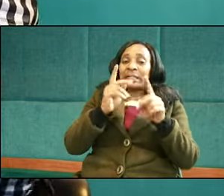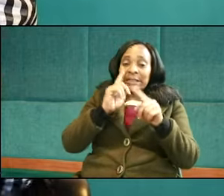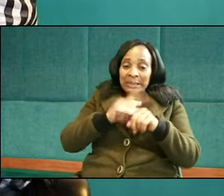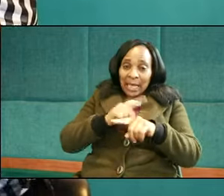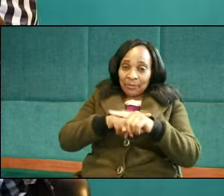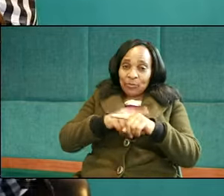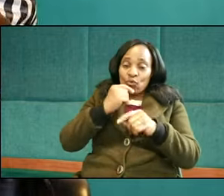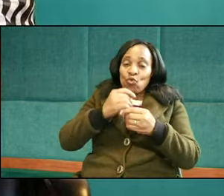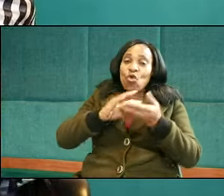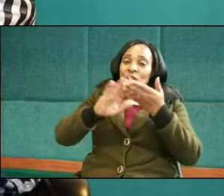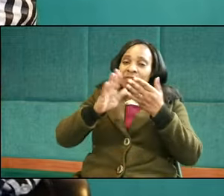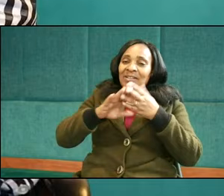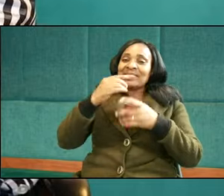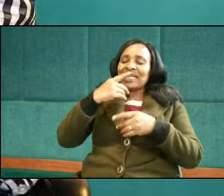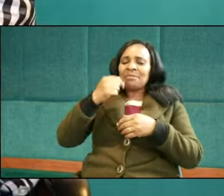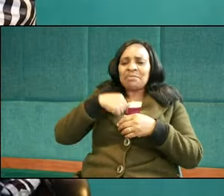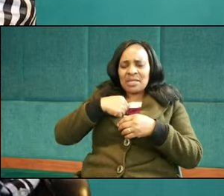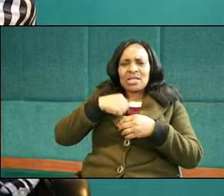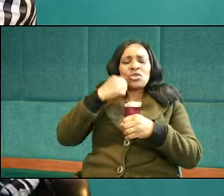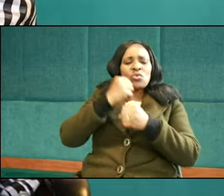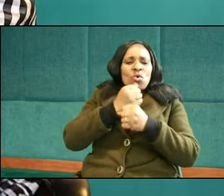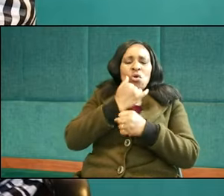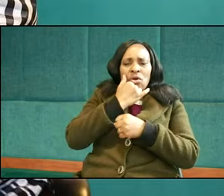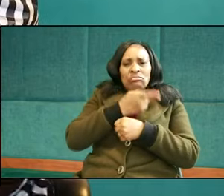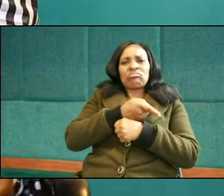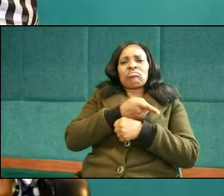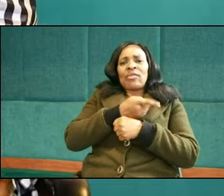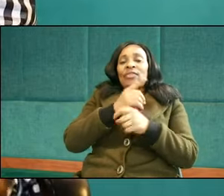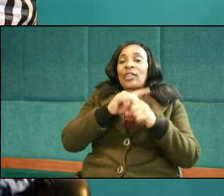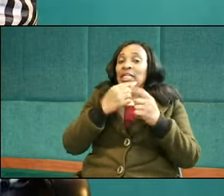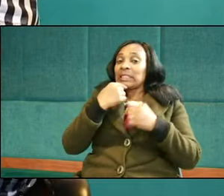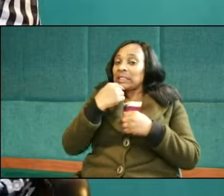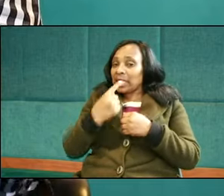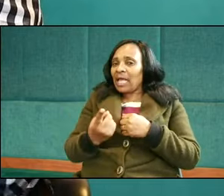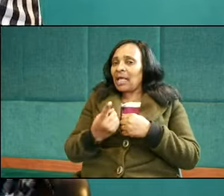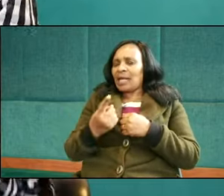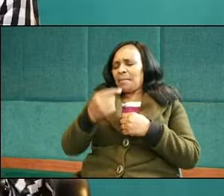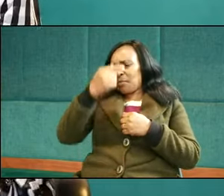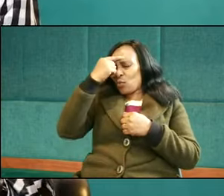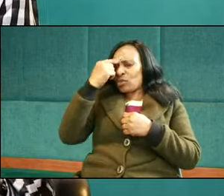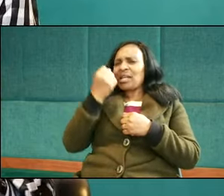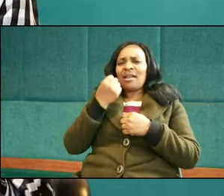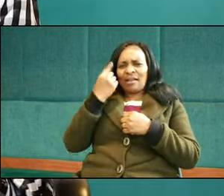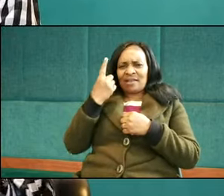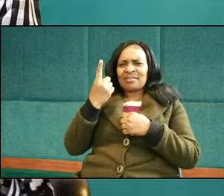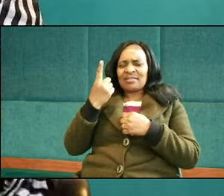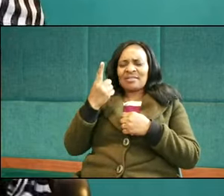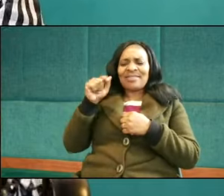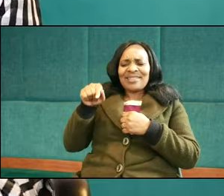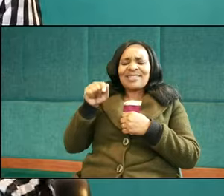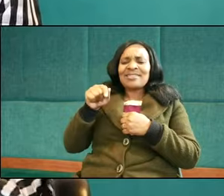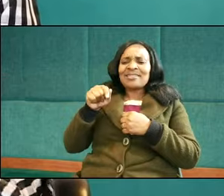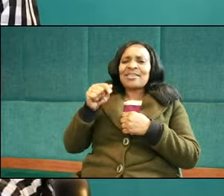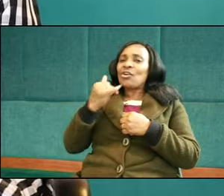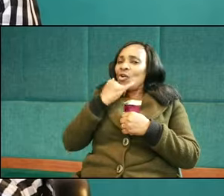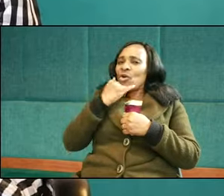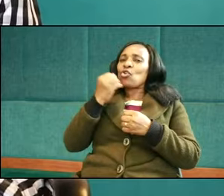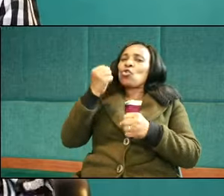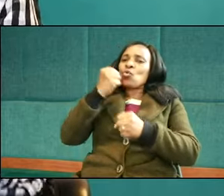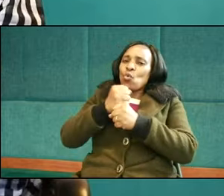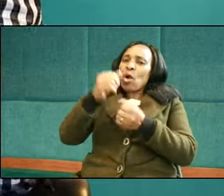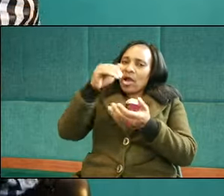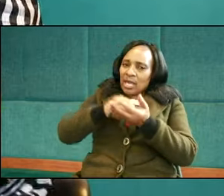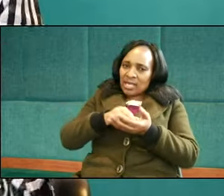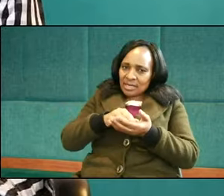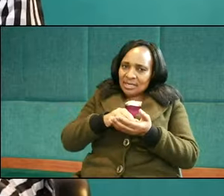we confess and say, we know what we've done is wrong. Then we say, because I understand that this is wrong, I will not do it again.